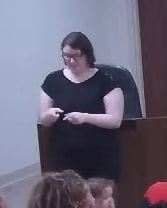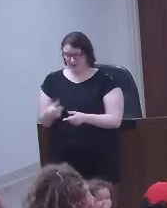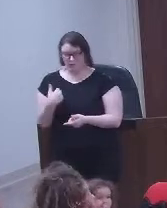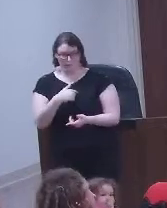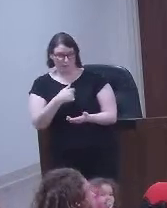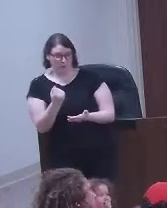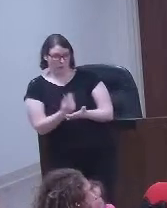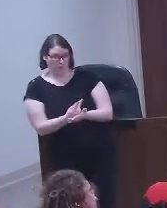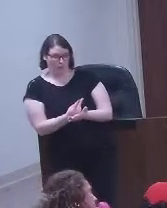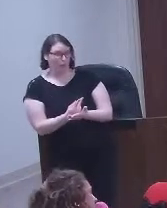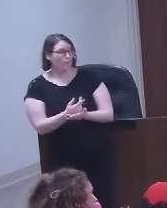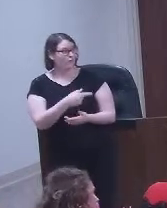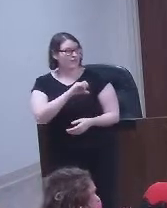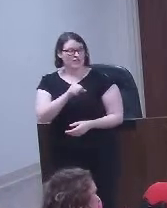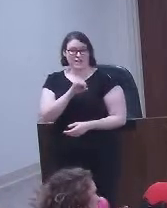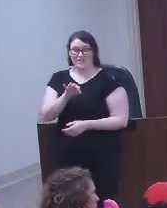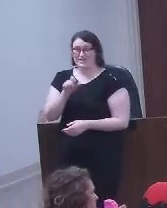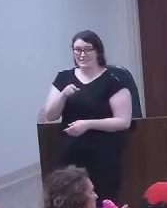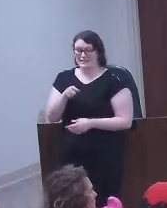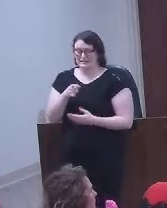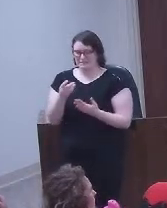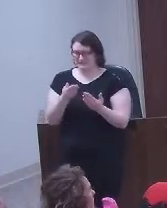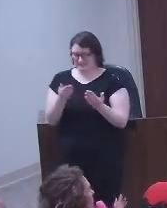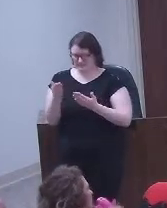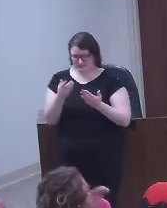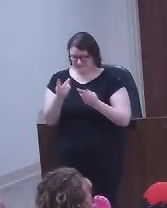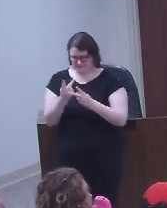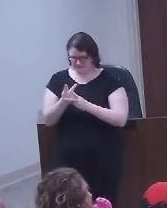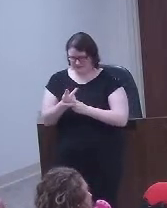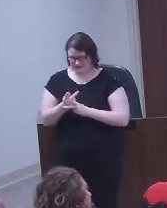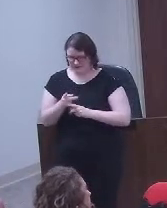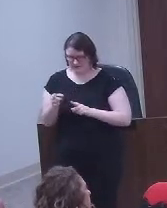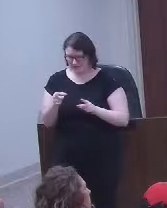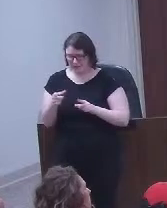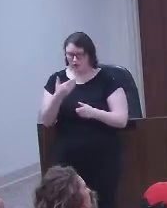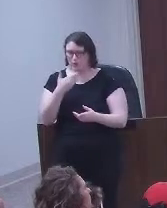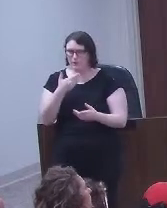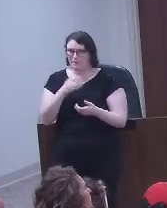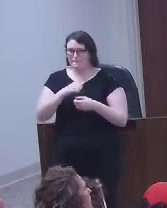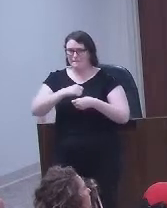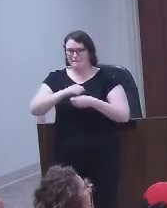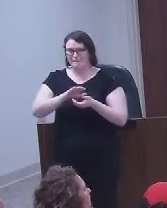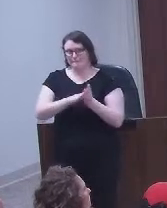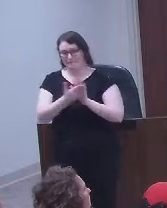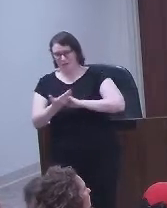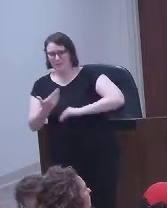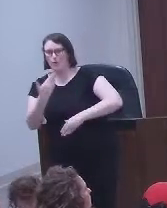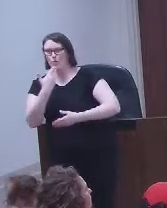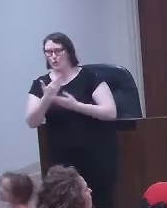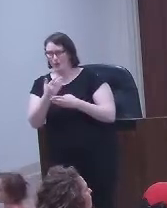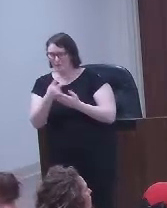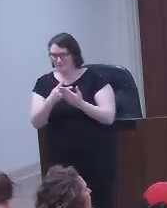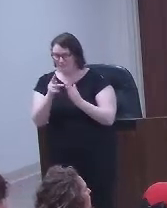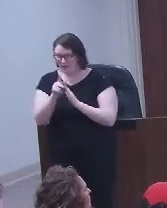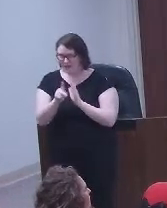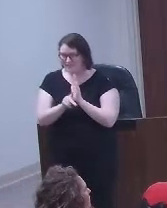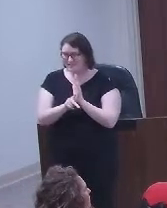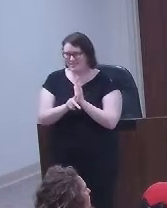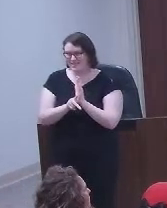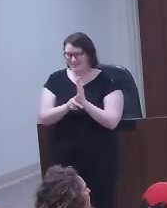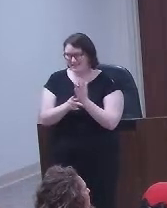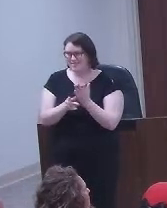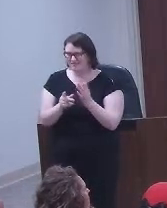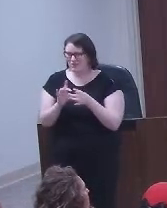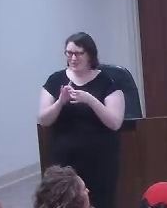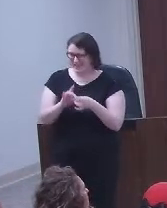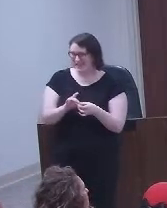recommendations, Jeff has to sort through them and figure out how to create good policy for the county around those recommendations. And so Jeff has